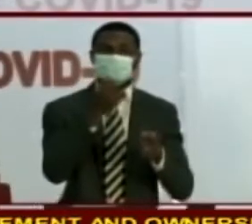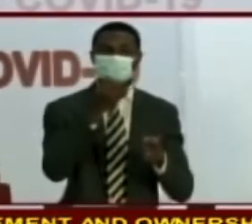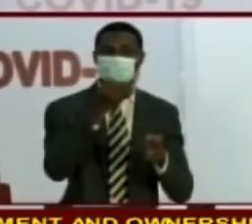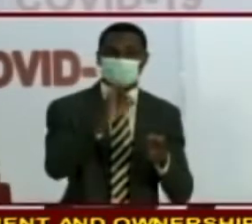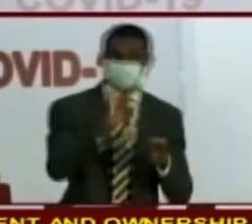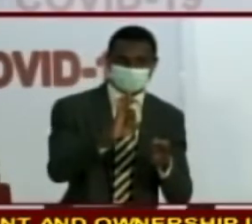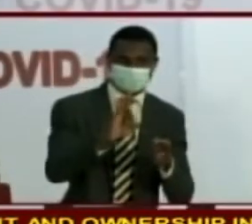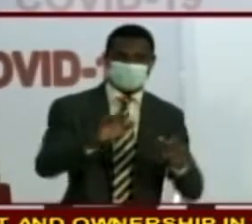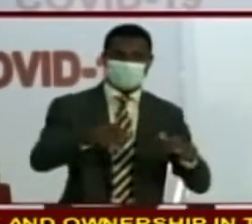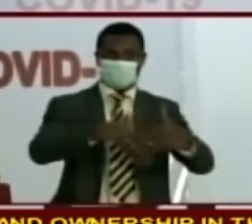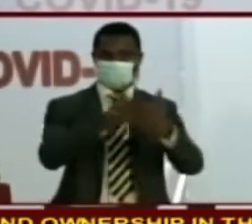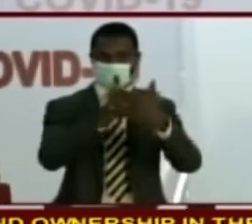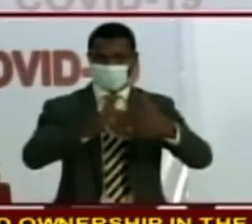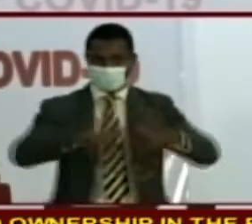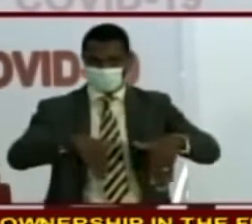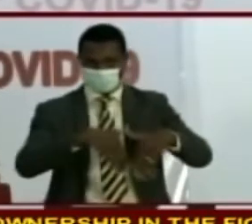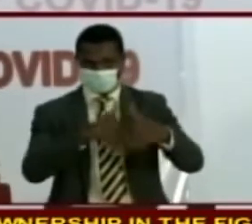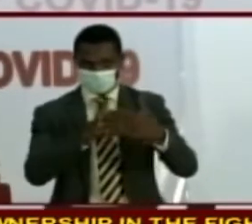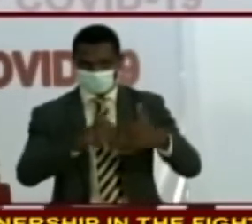transboundary